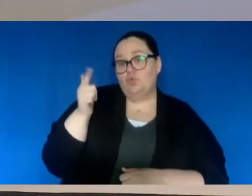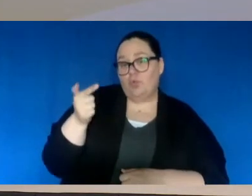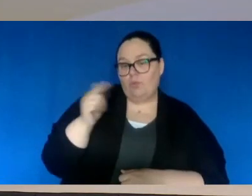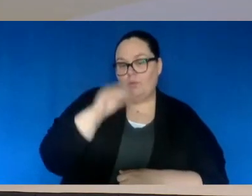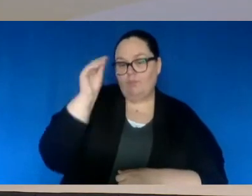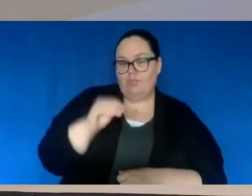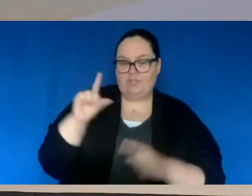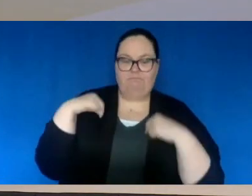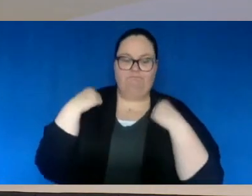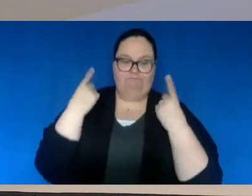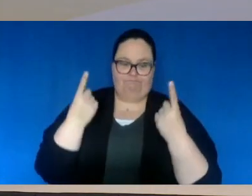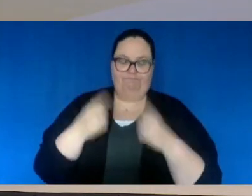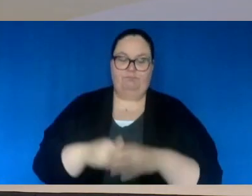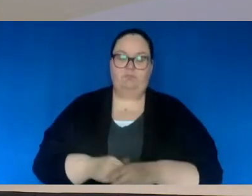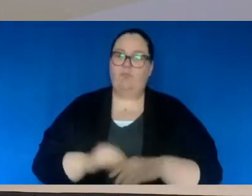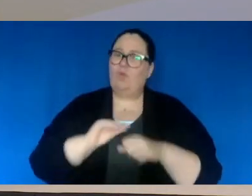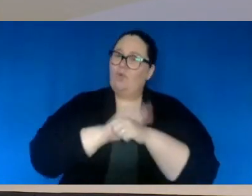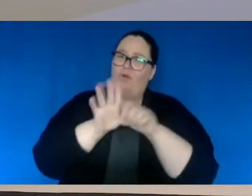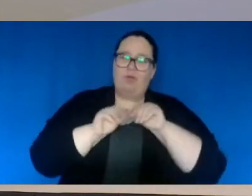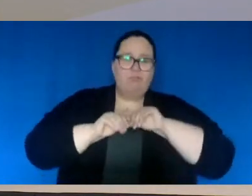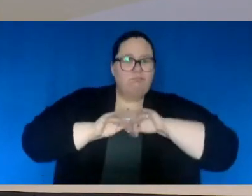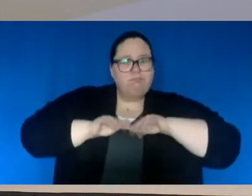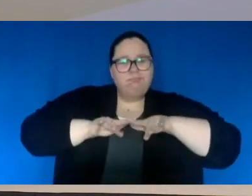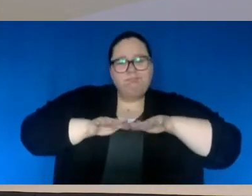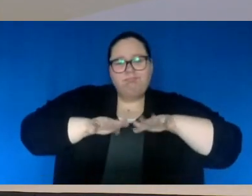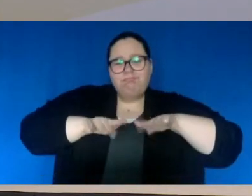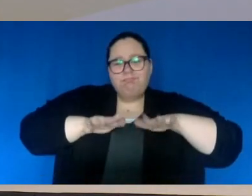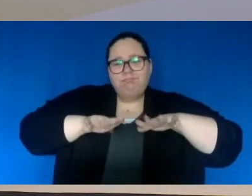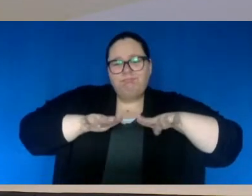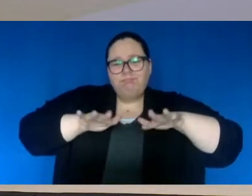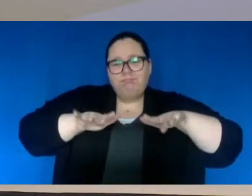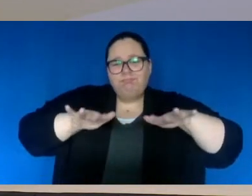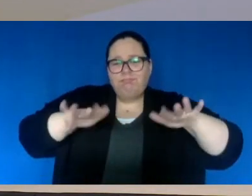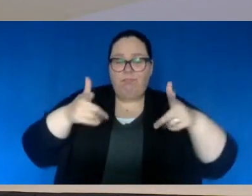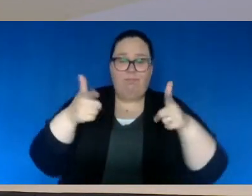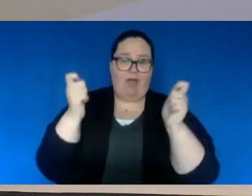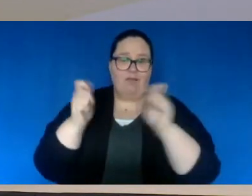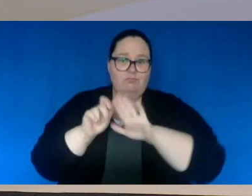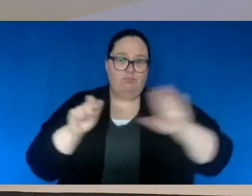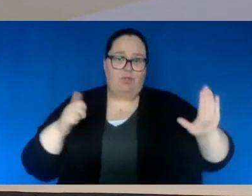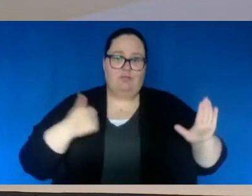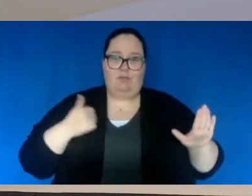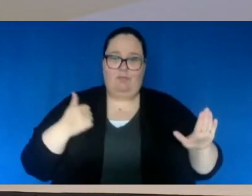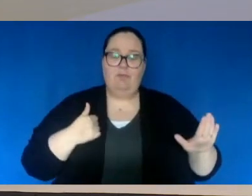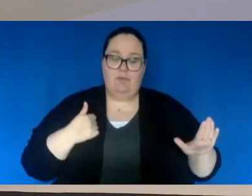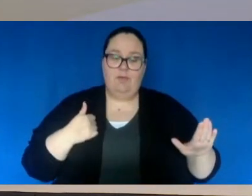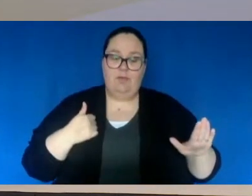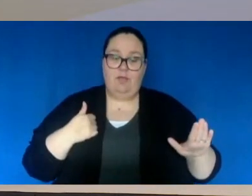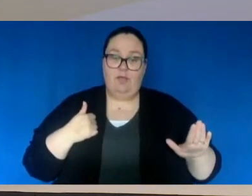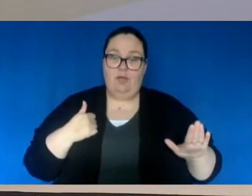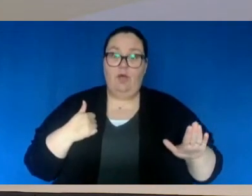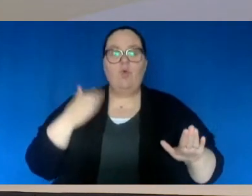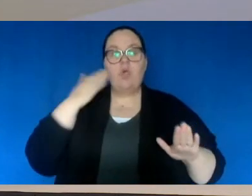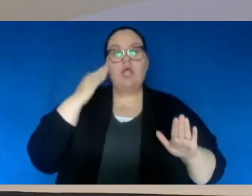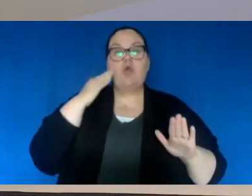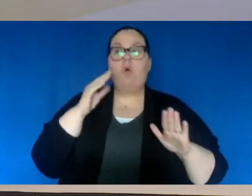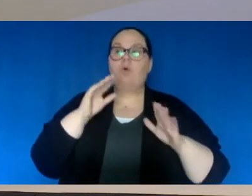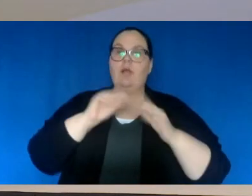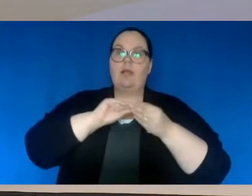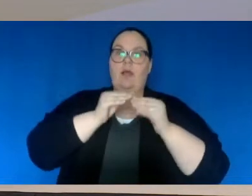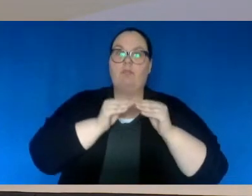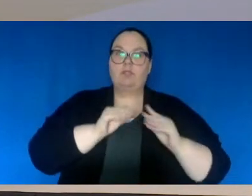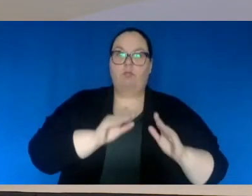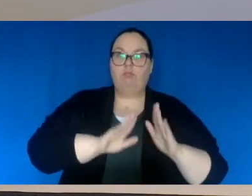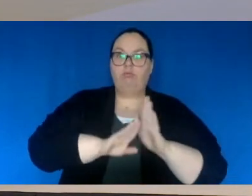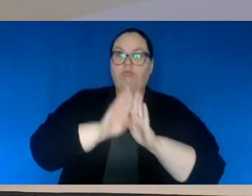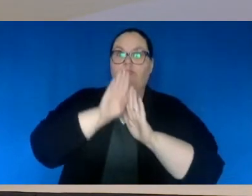COVID-19 continues to spread at record levels across the country. The third wave of COVID-19 is proving to be